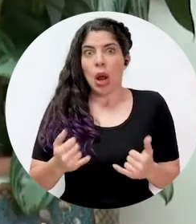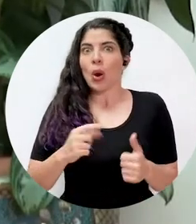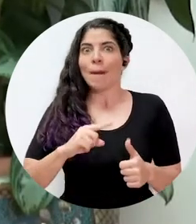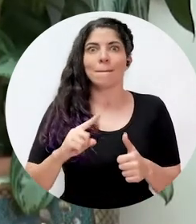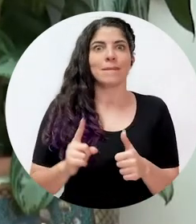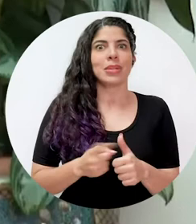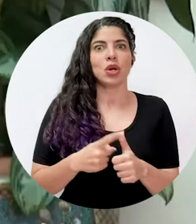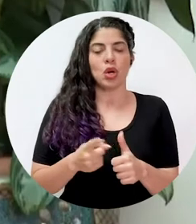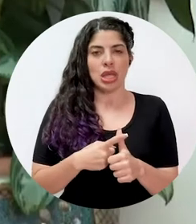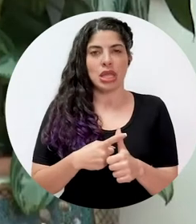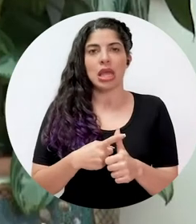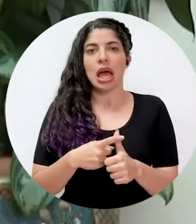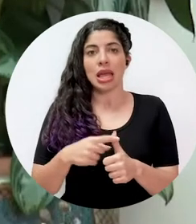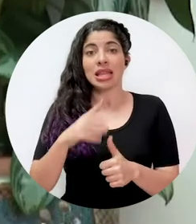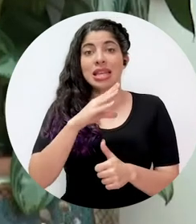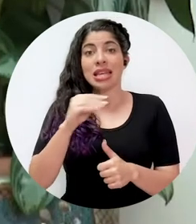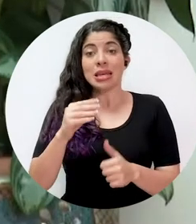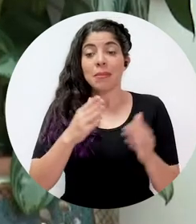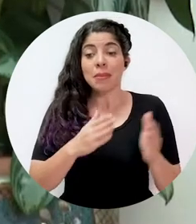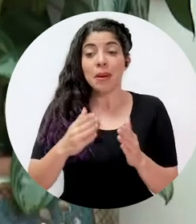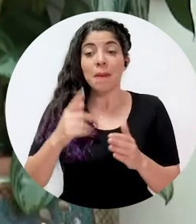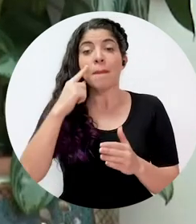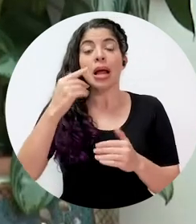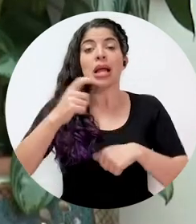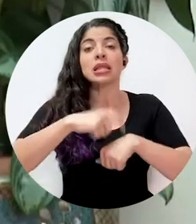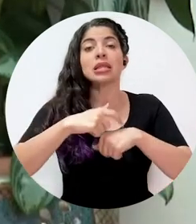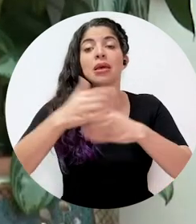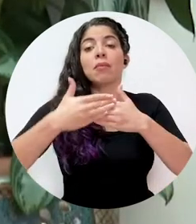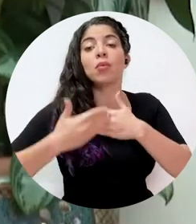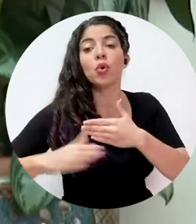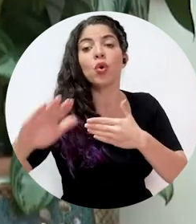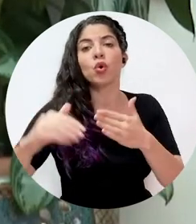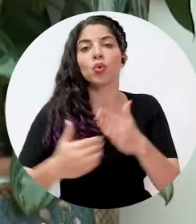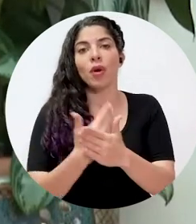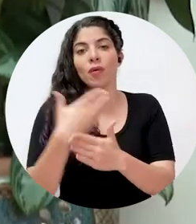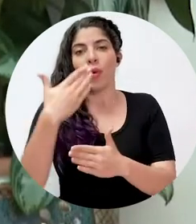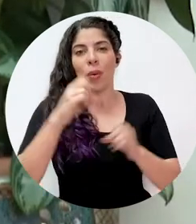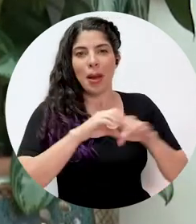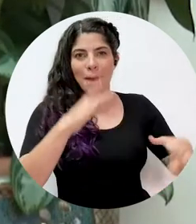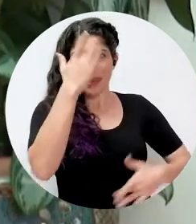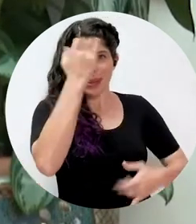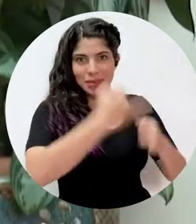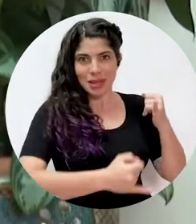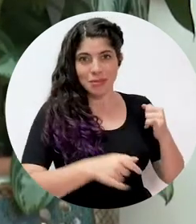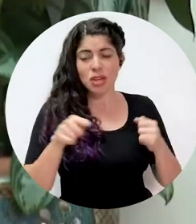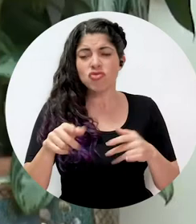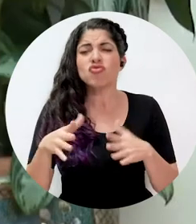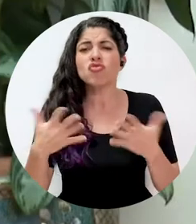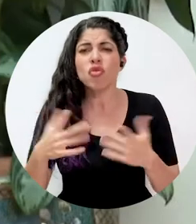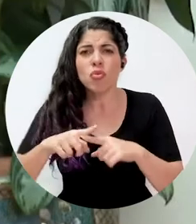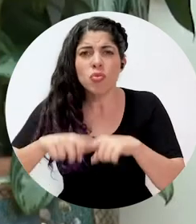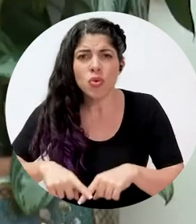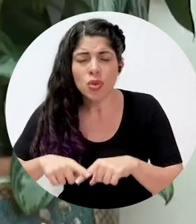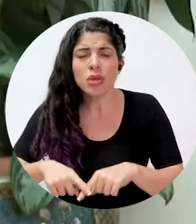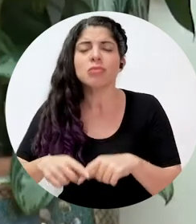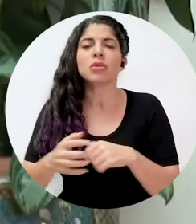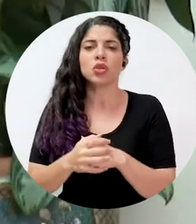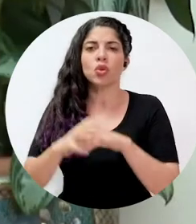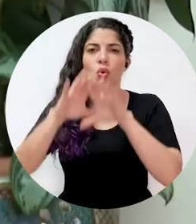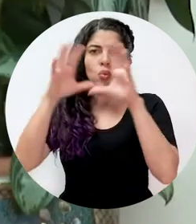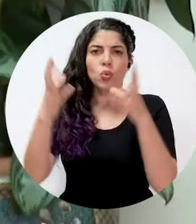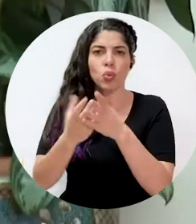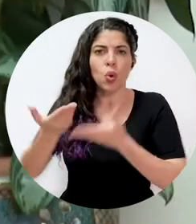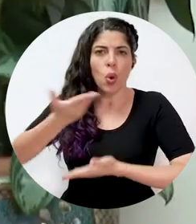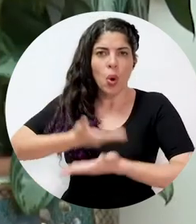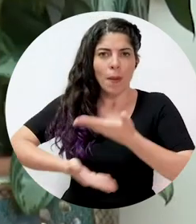that paves the way for a post-pandemic new era based on global cooperation and a paradigm